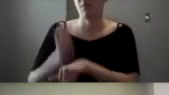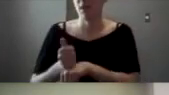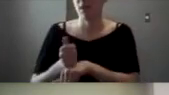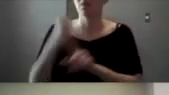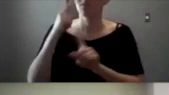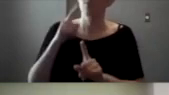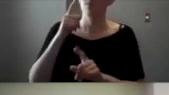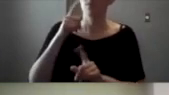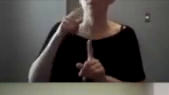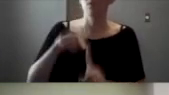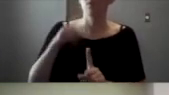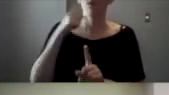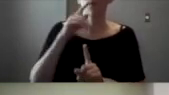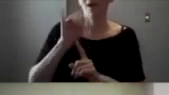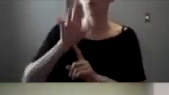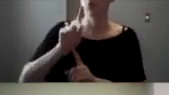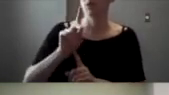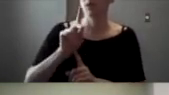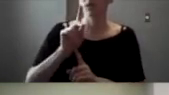can see that with